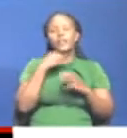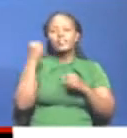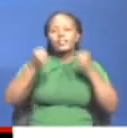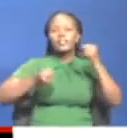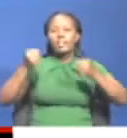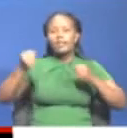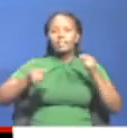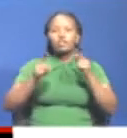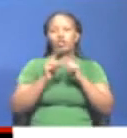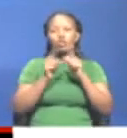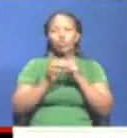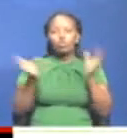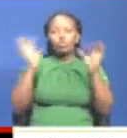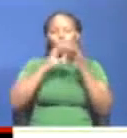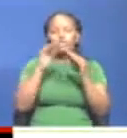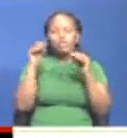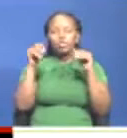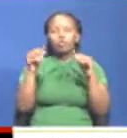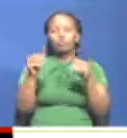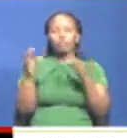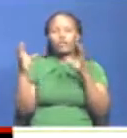the qualifying group.